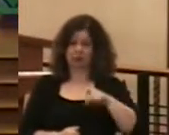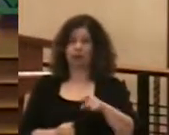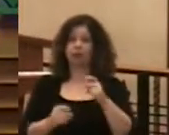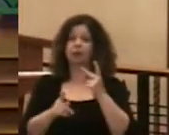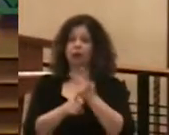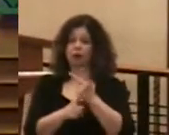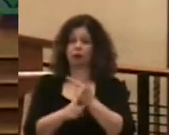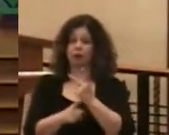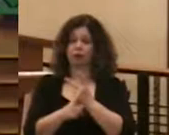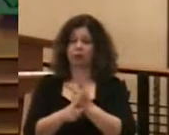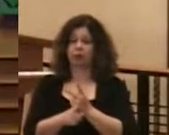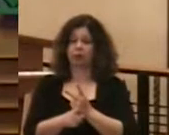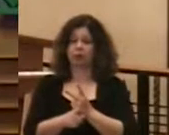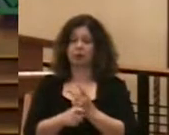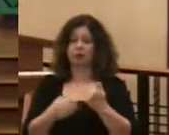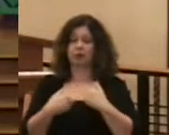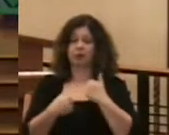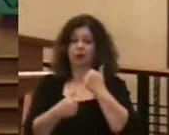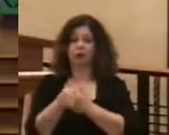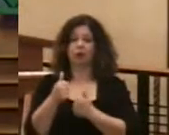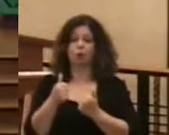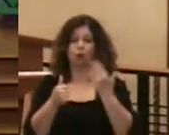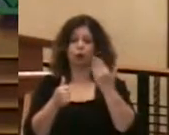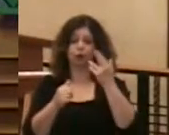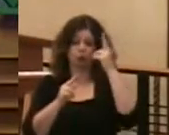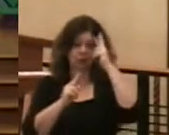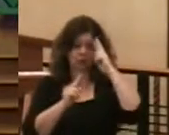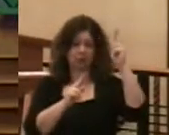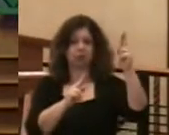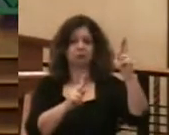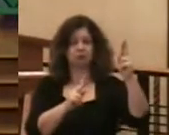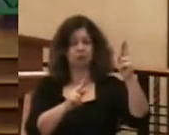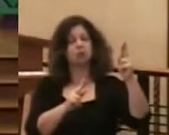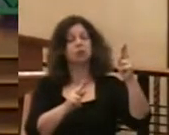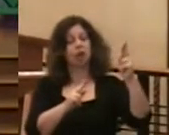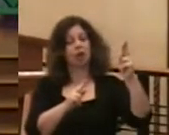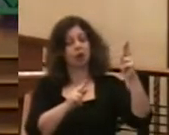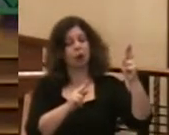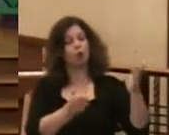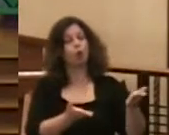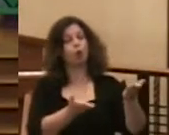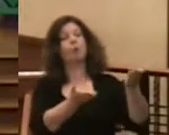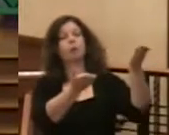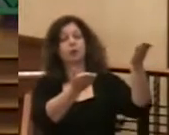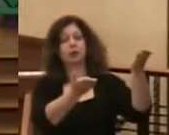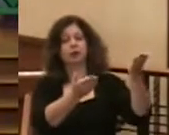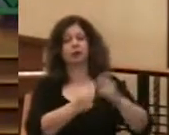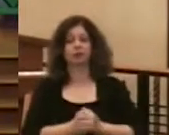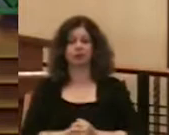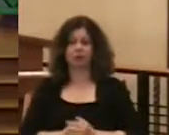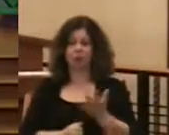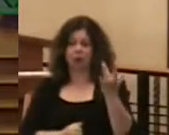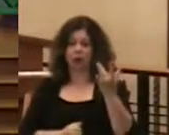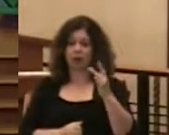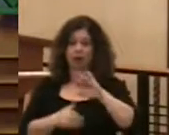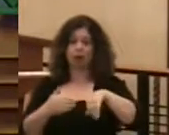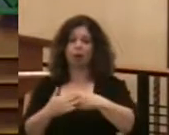about putting anyone on a pedestal, because all humans have clay feet.